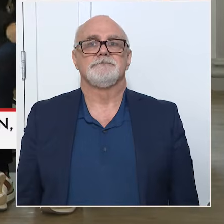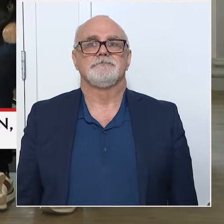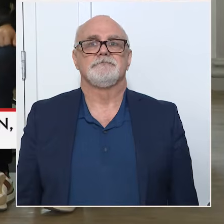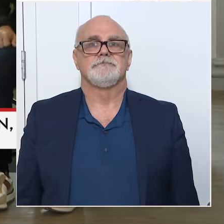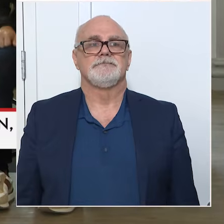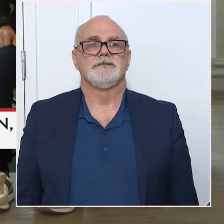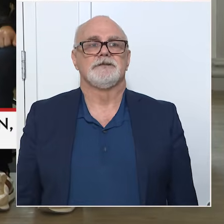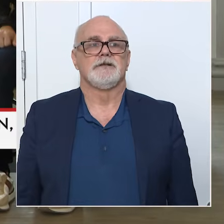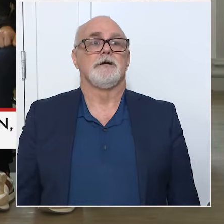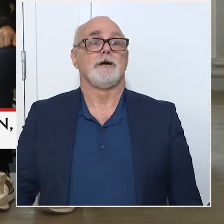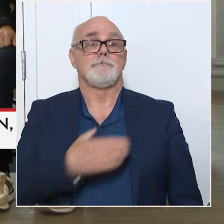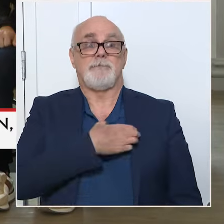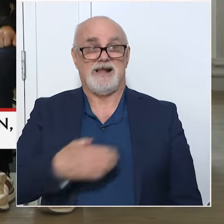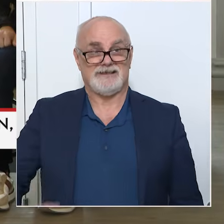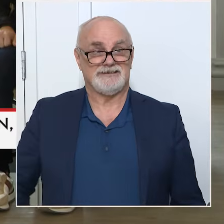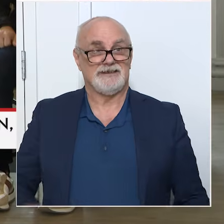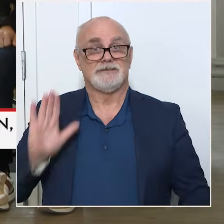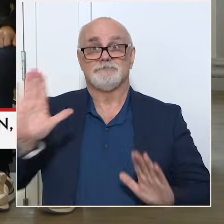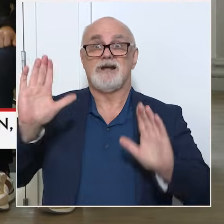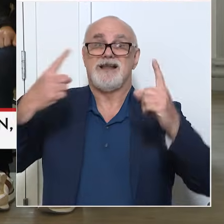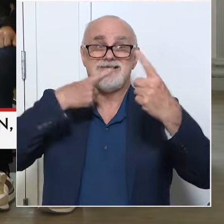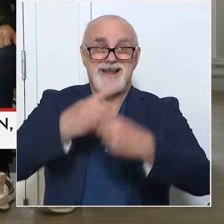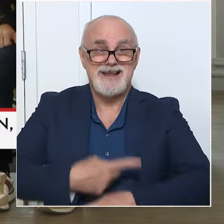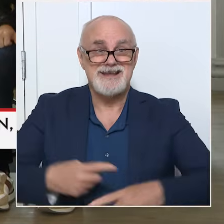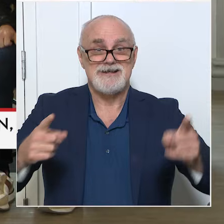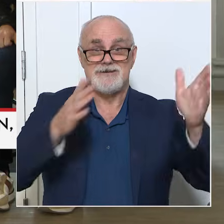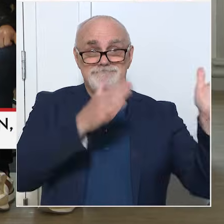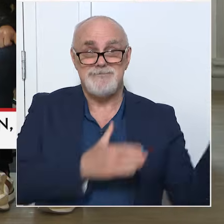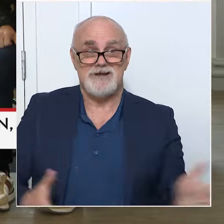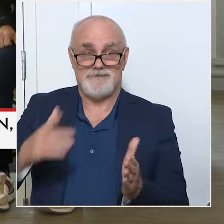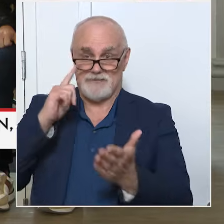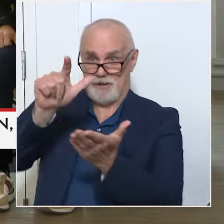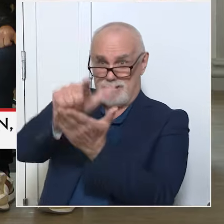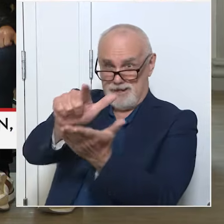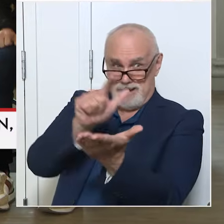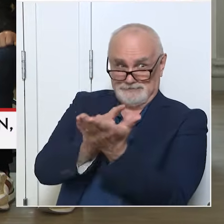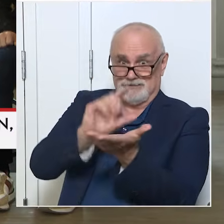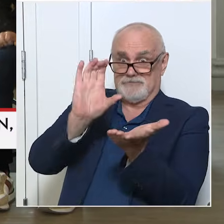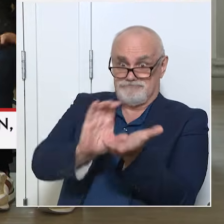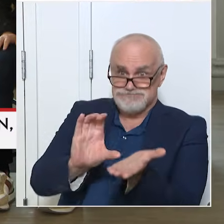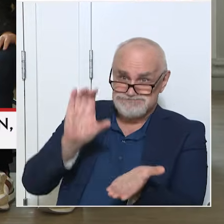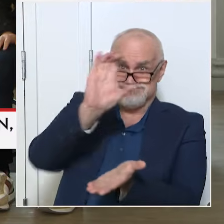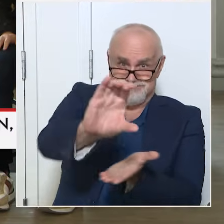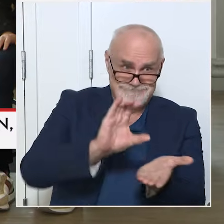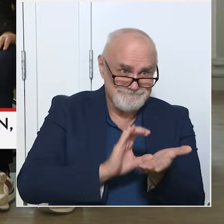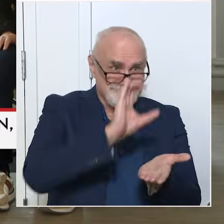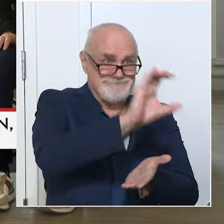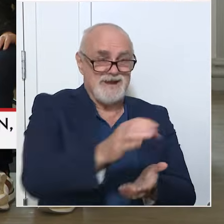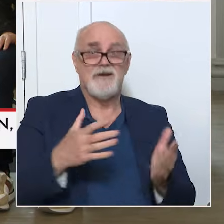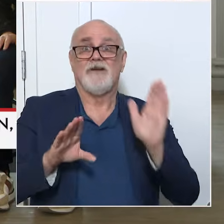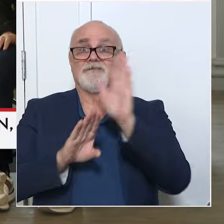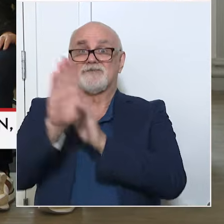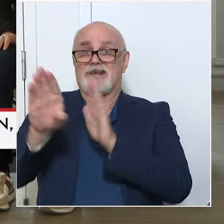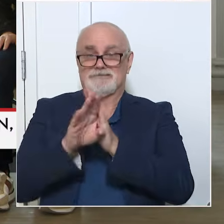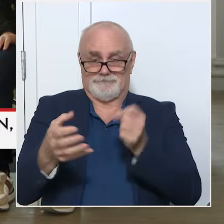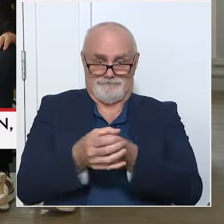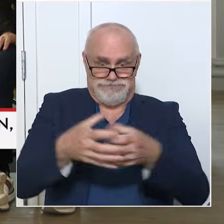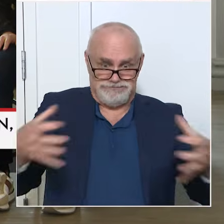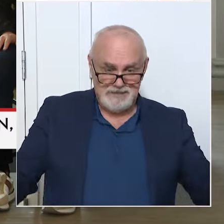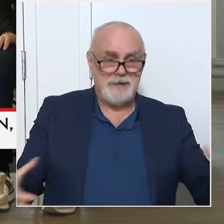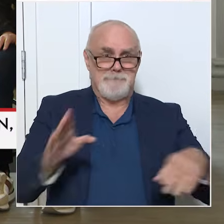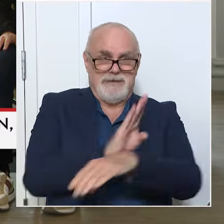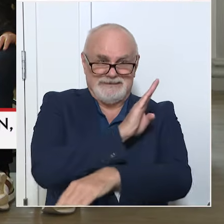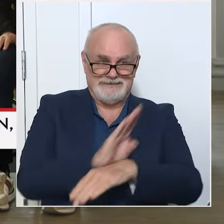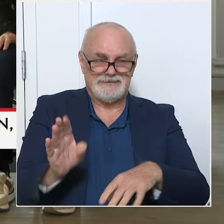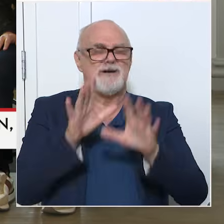The mayor's announcement and plan to reintroduce legislation that streamlines development and strengthens inclusive growth is a critical step forward. I